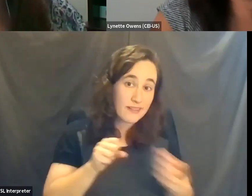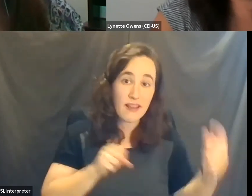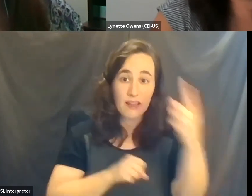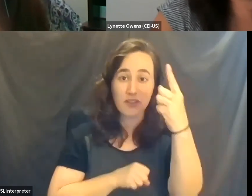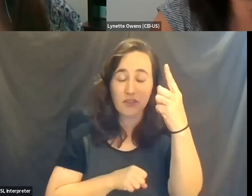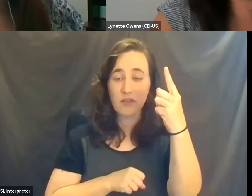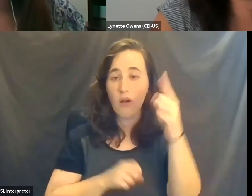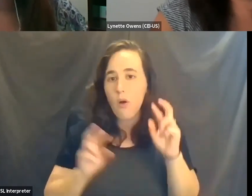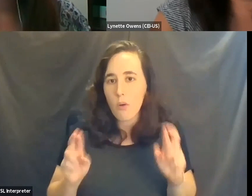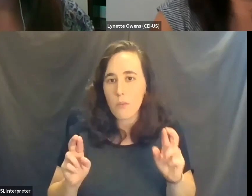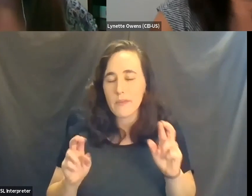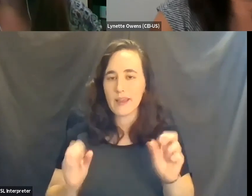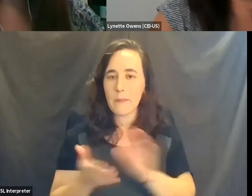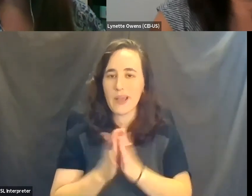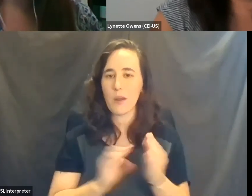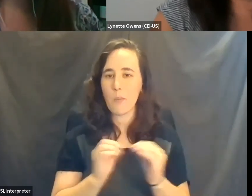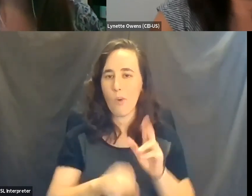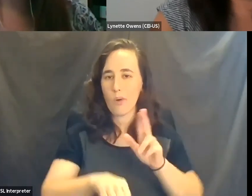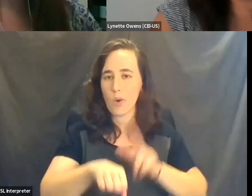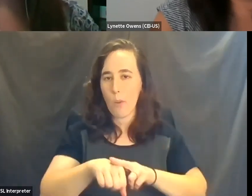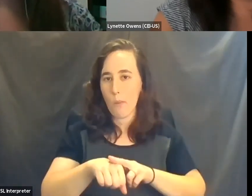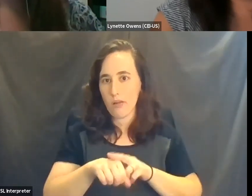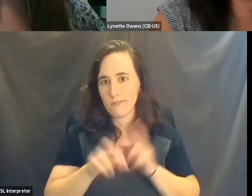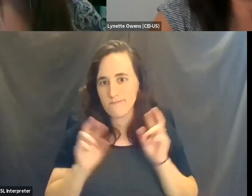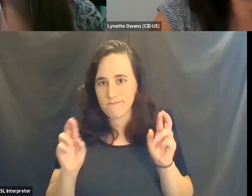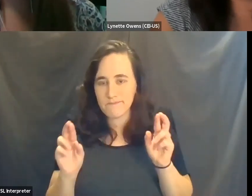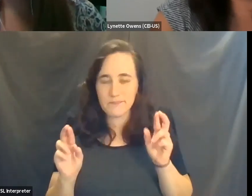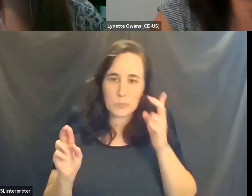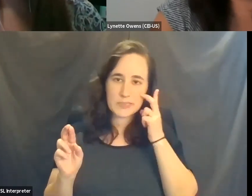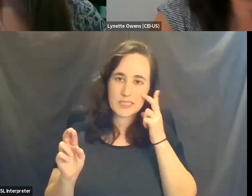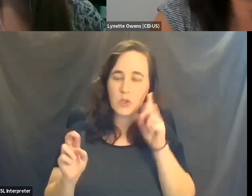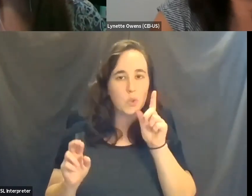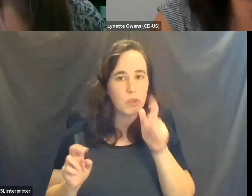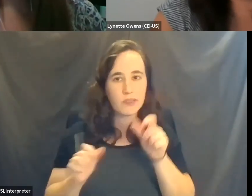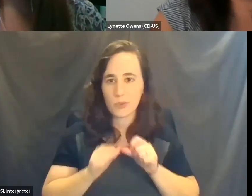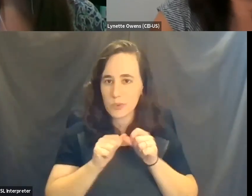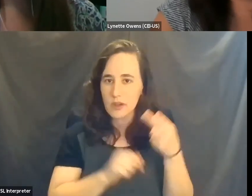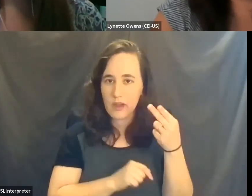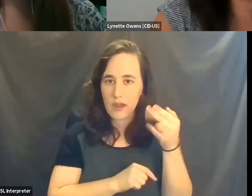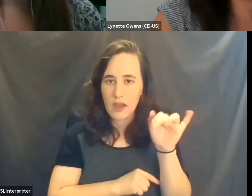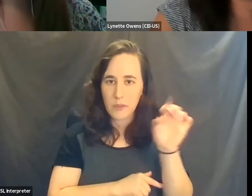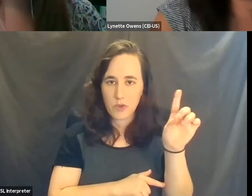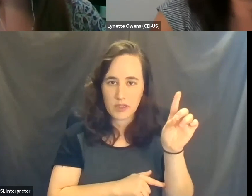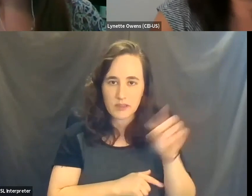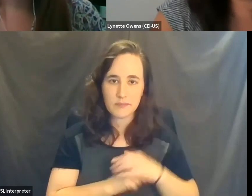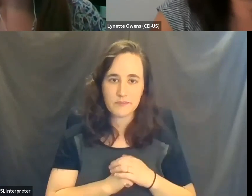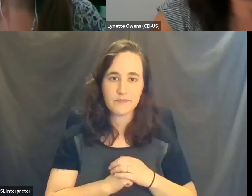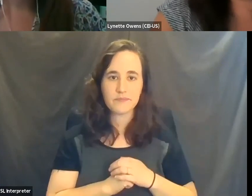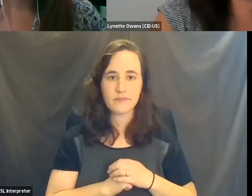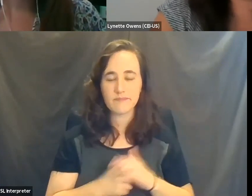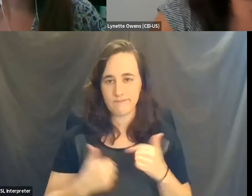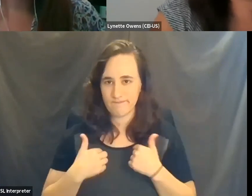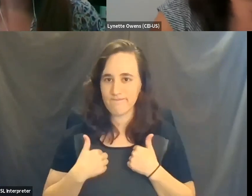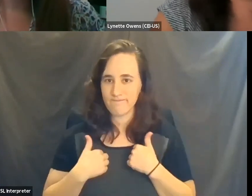go back to normal. We don't have to be in these hybrid situations. I'm really looking at